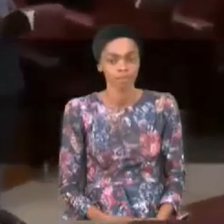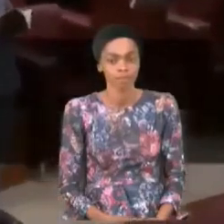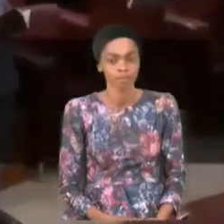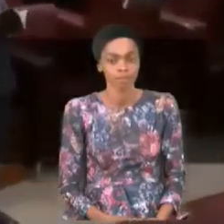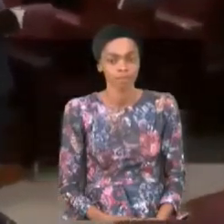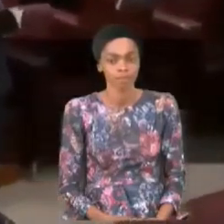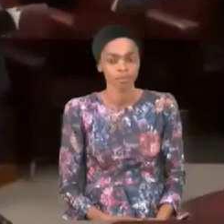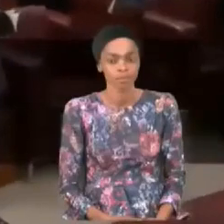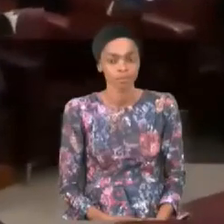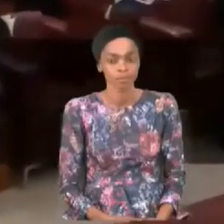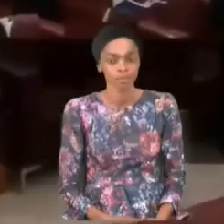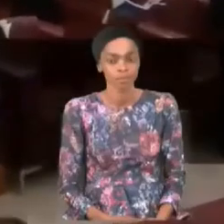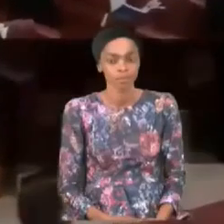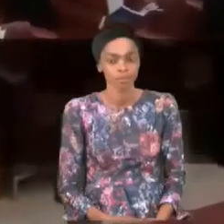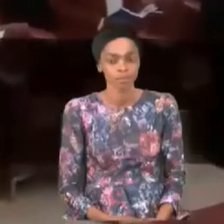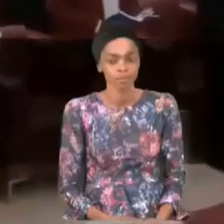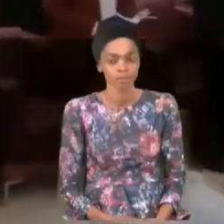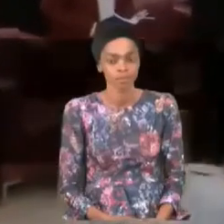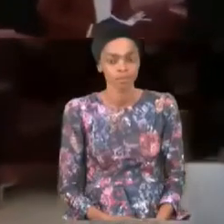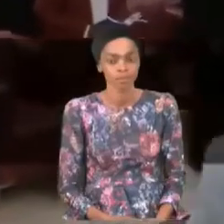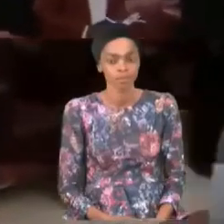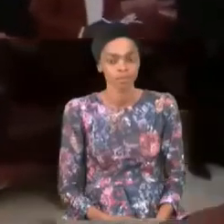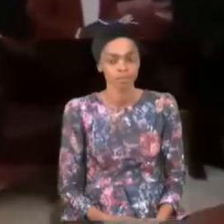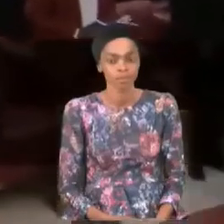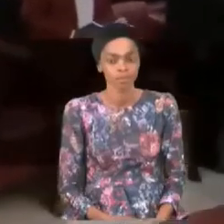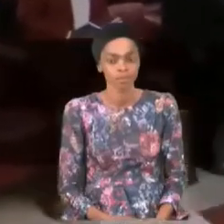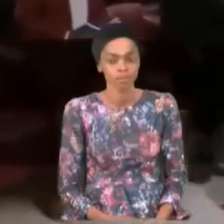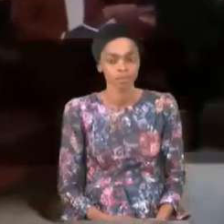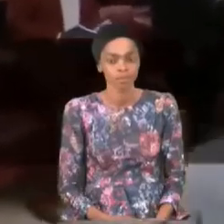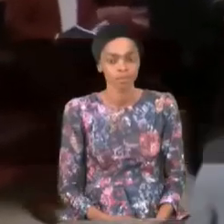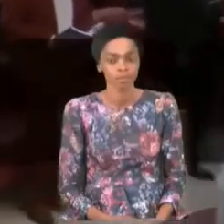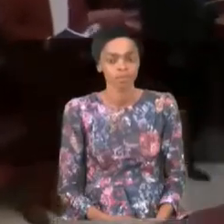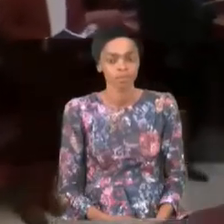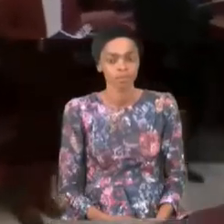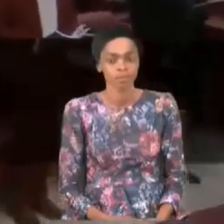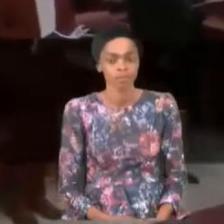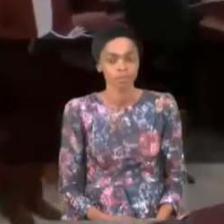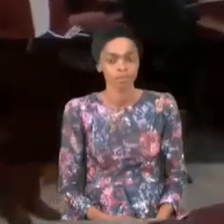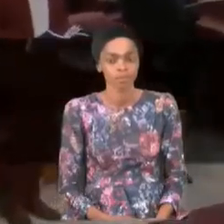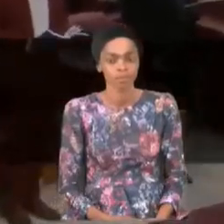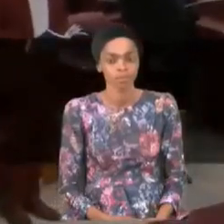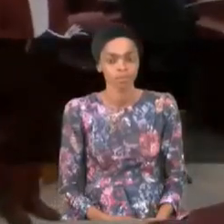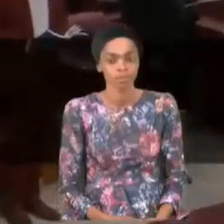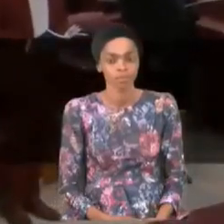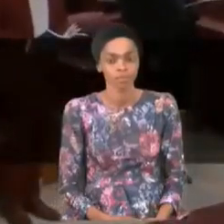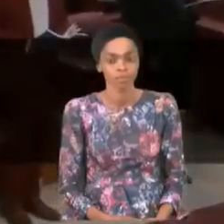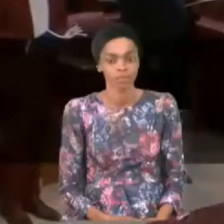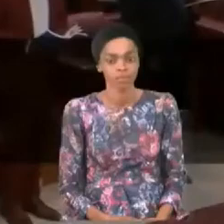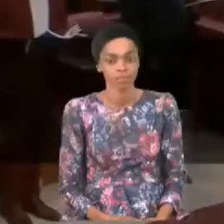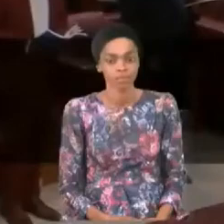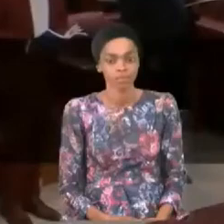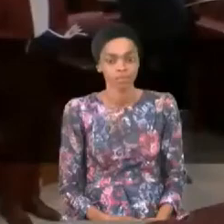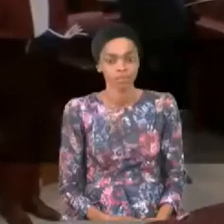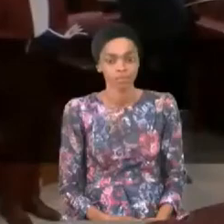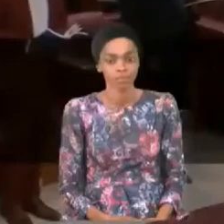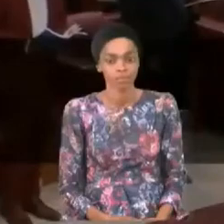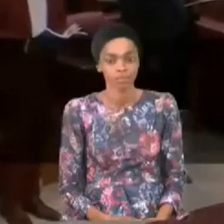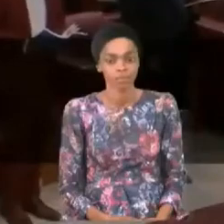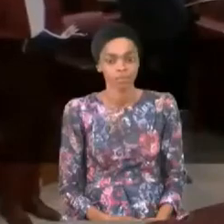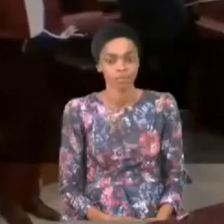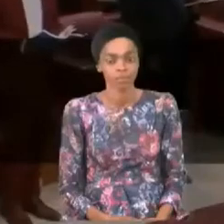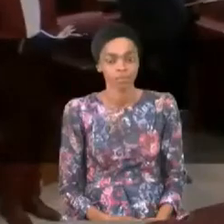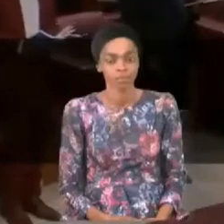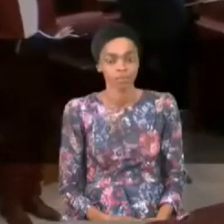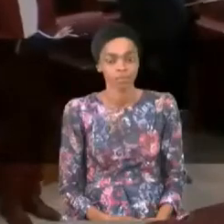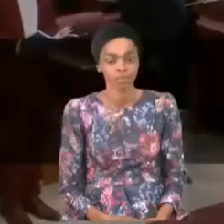our strength to renew. Let us do with our mind what our hands finds to do. To the work, to